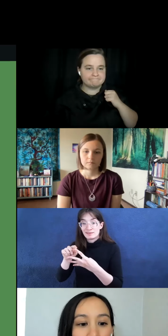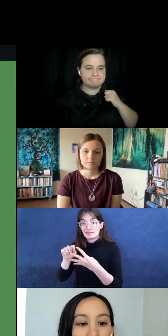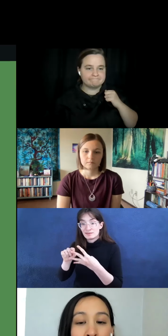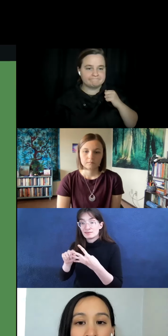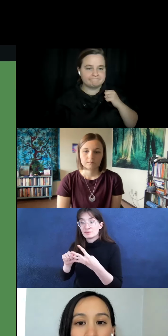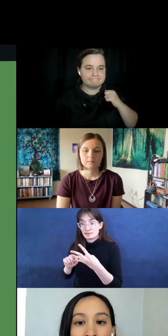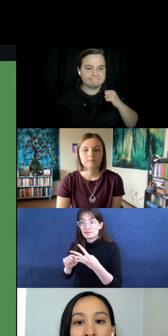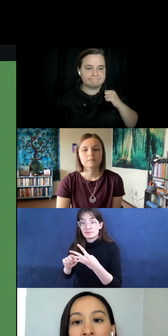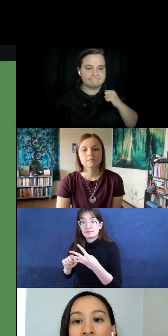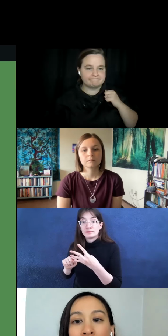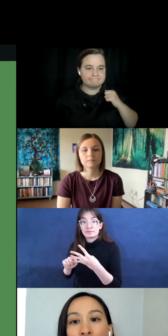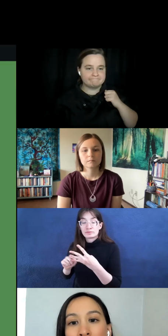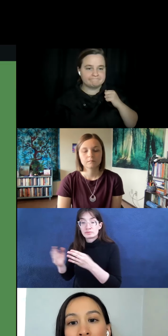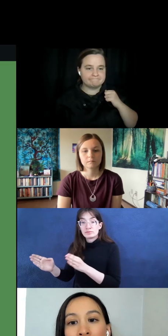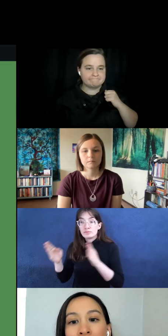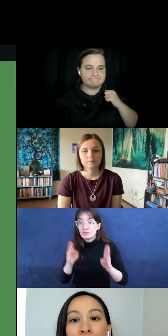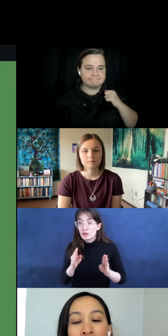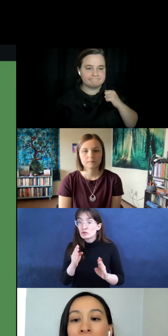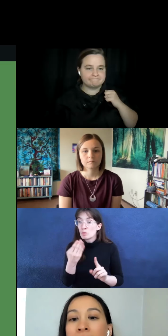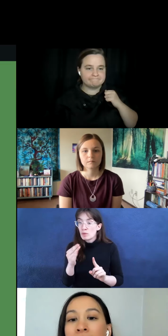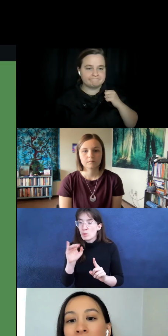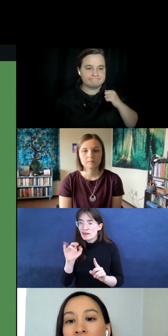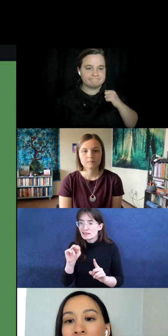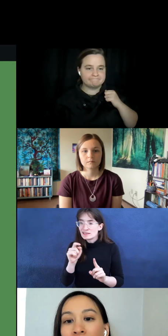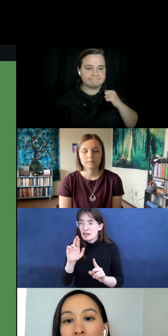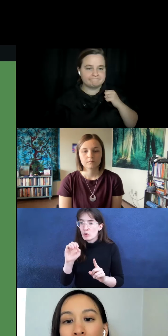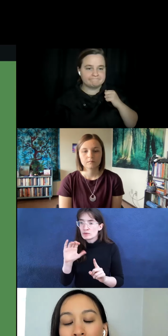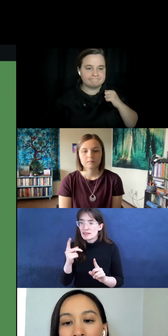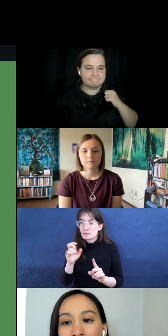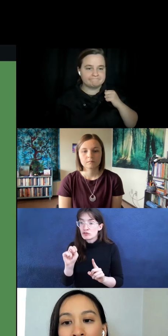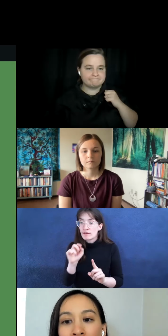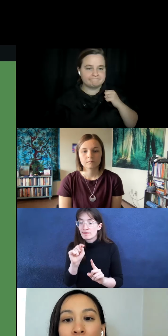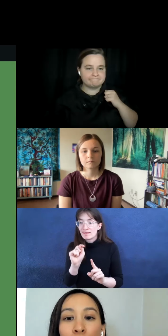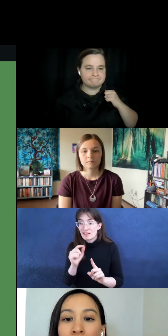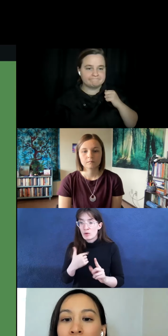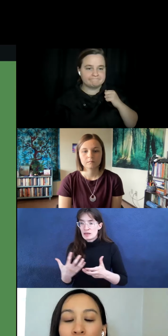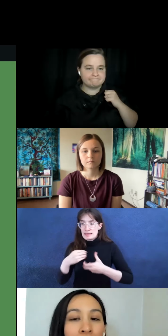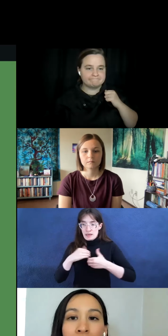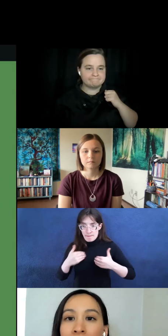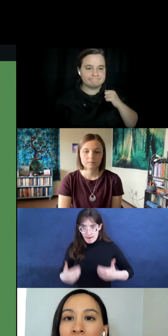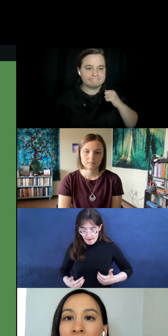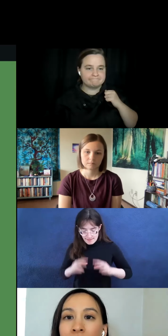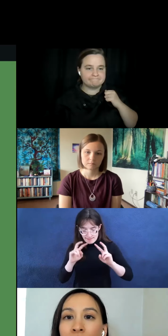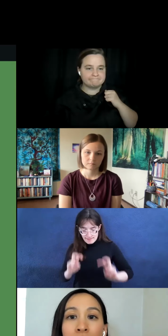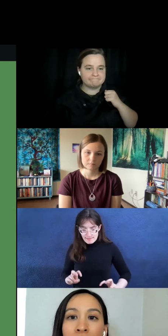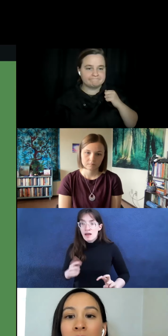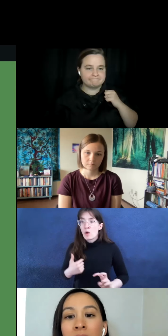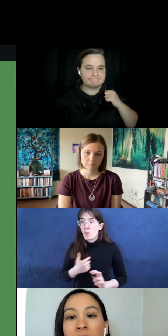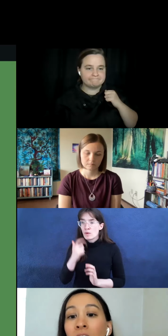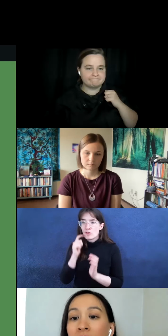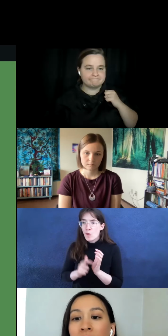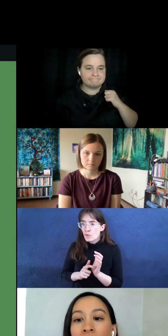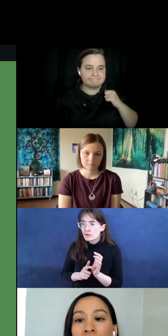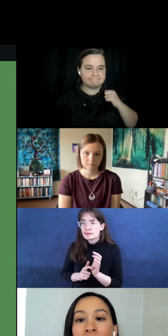So interoception is this way of being inside of our body notice, whether that's noticing